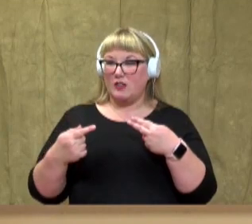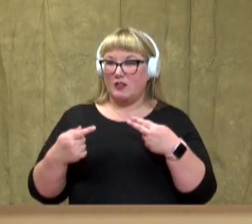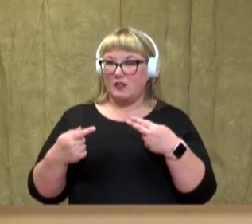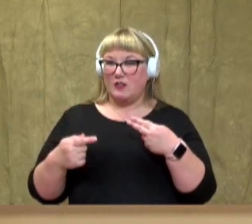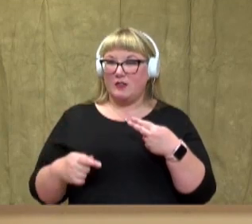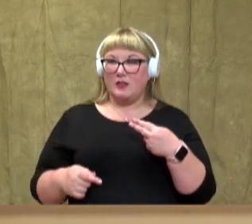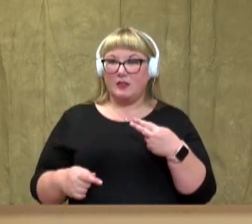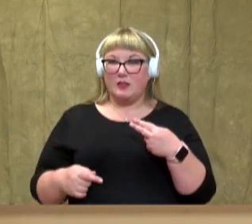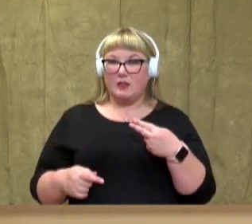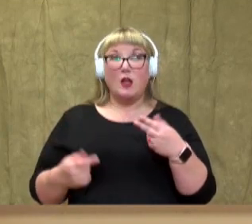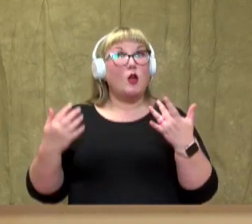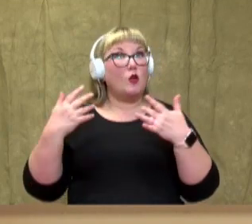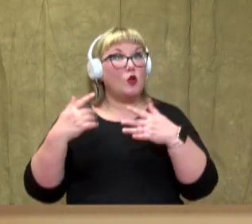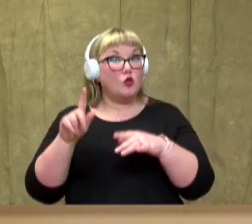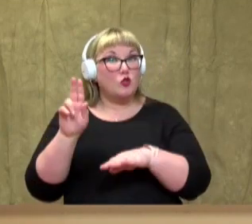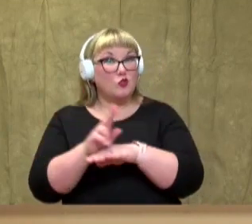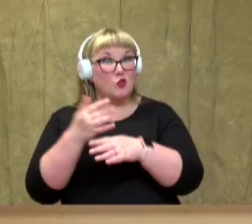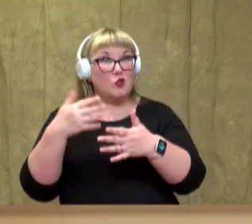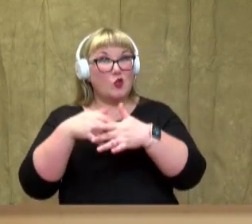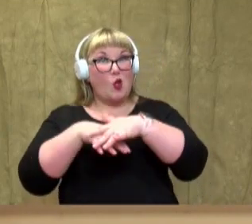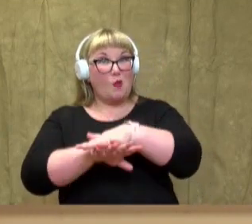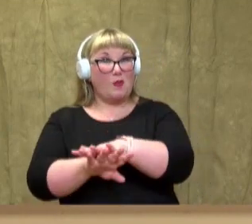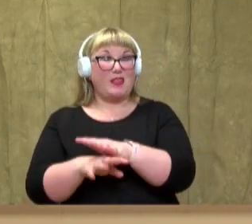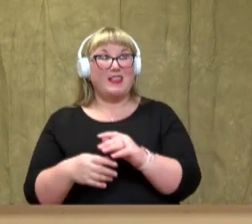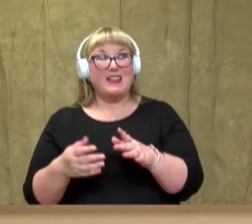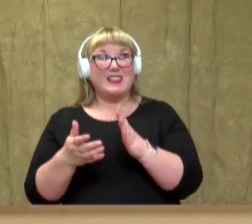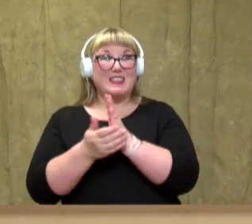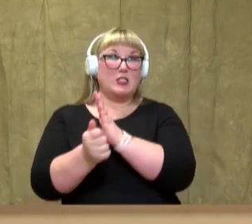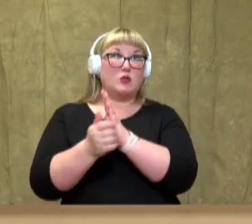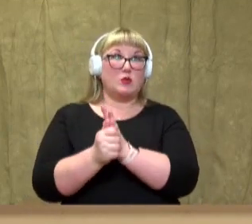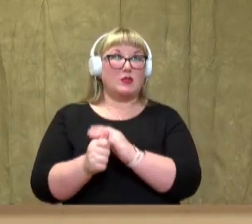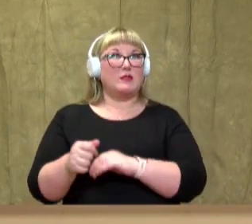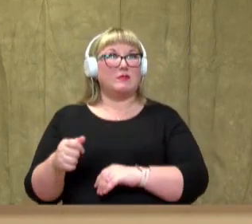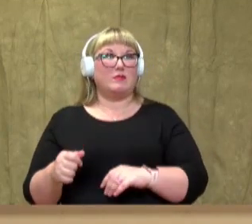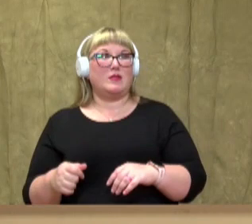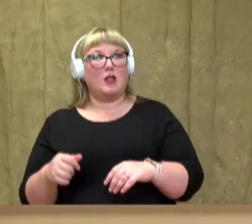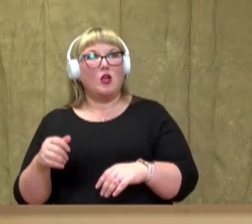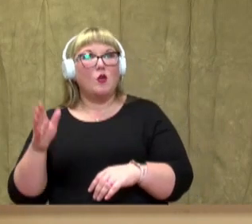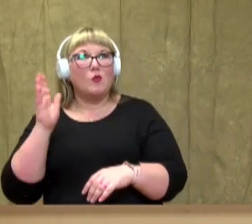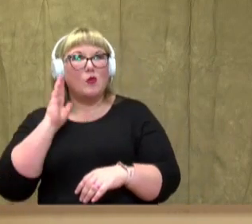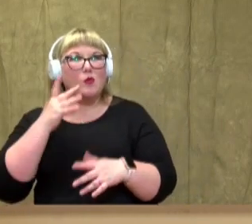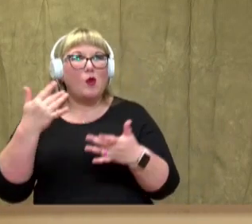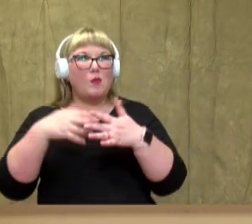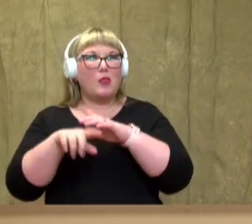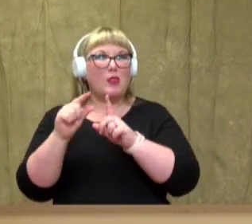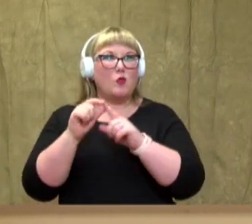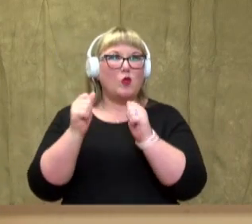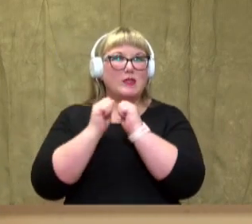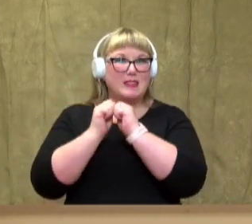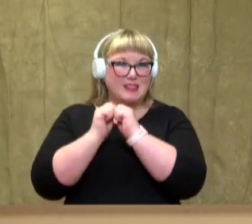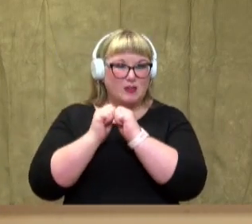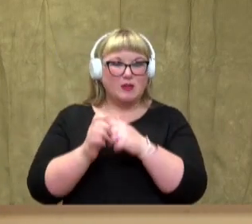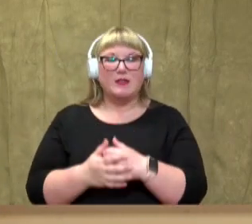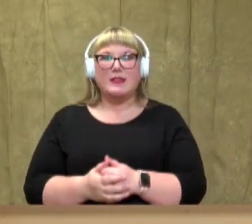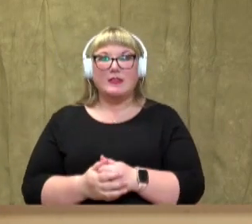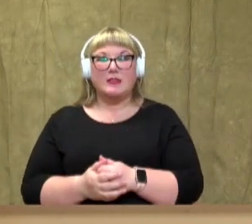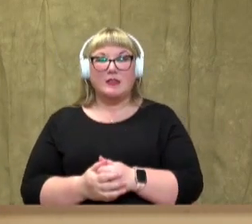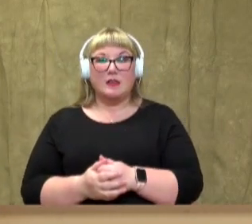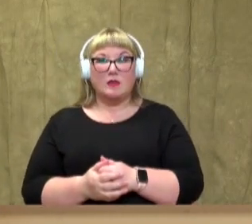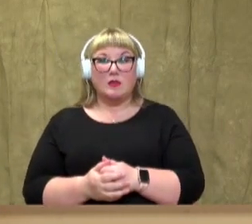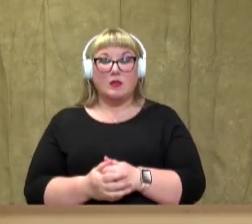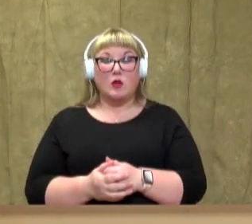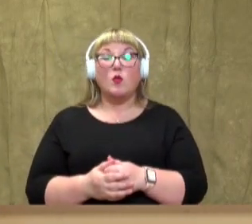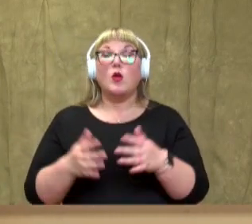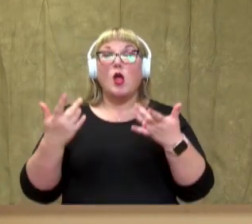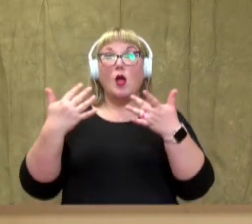those sounds, our blending skills, and we're going to hear the word as we blend it together. We're going to start off blending